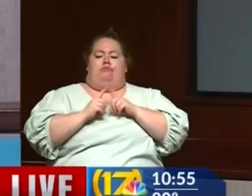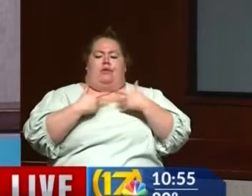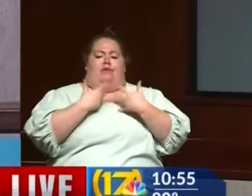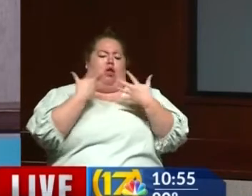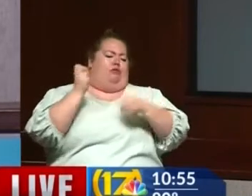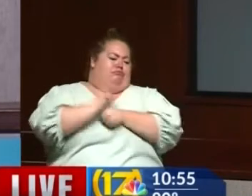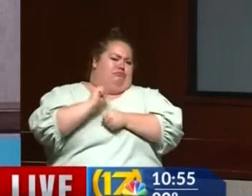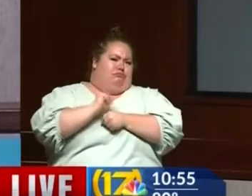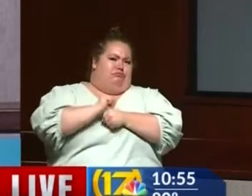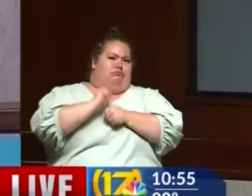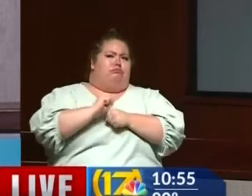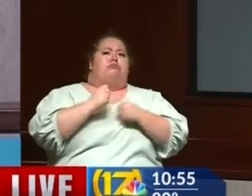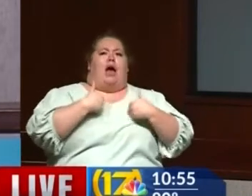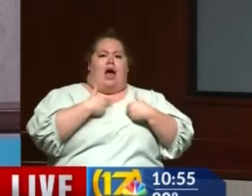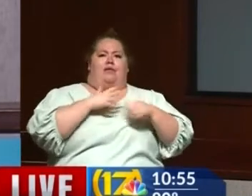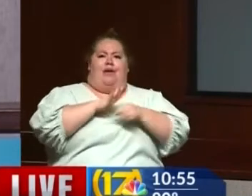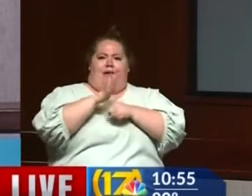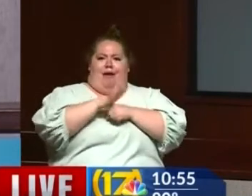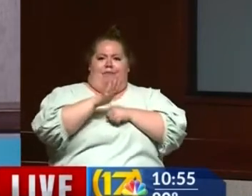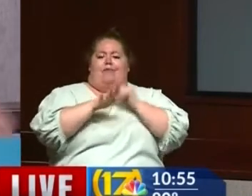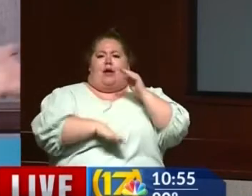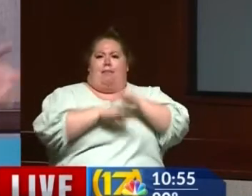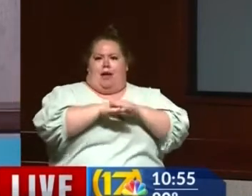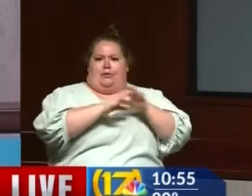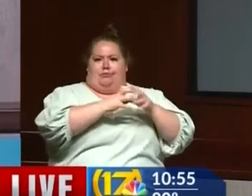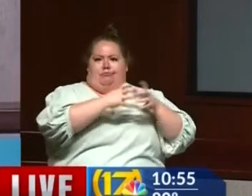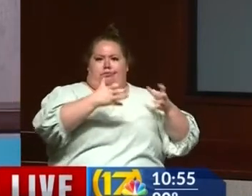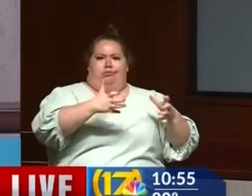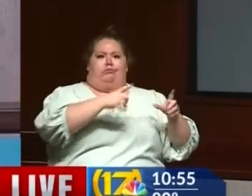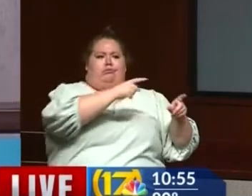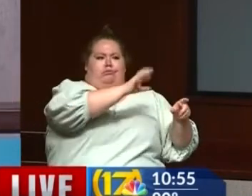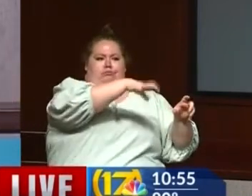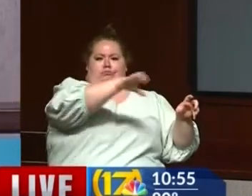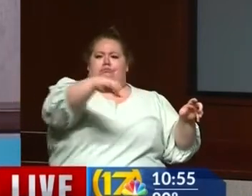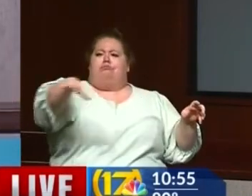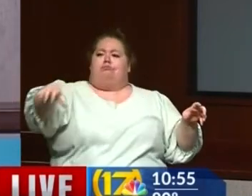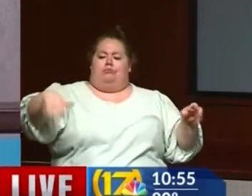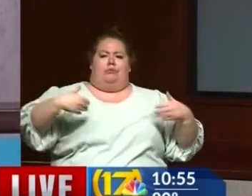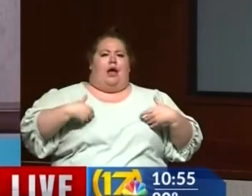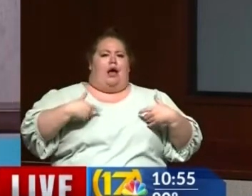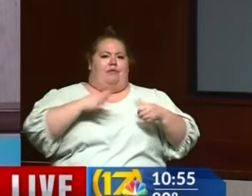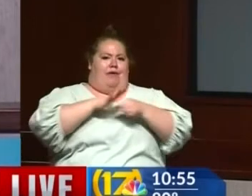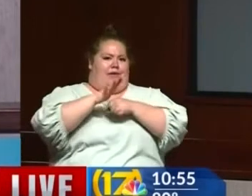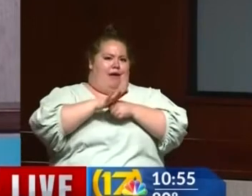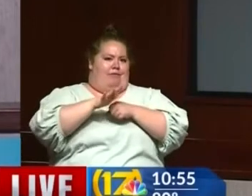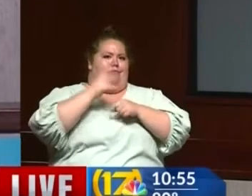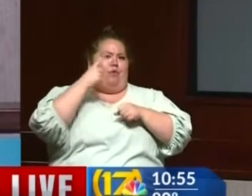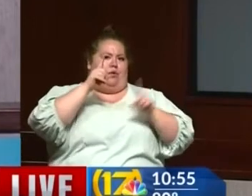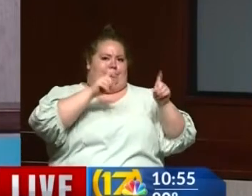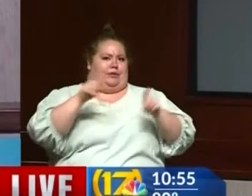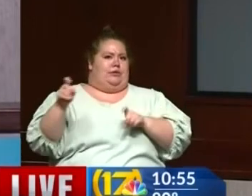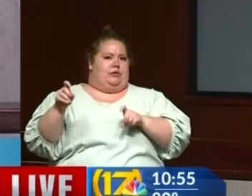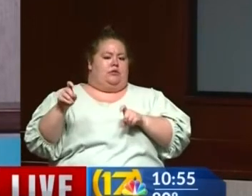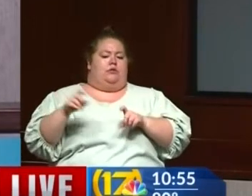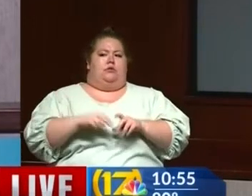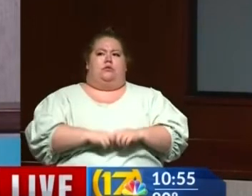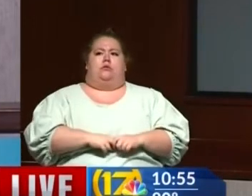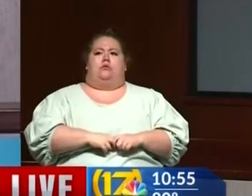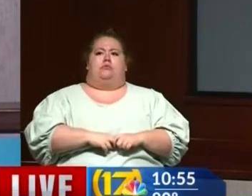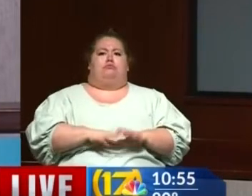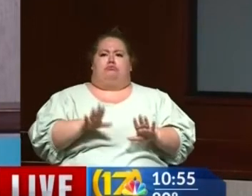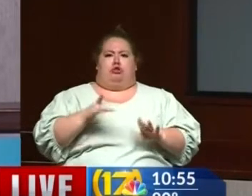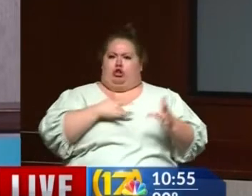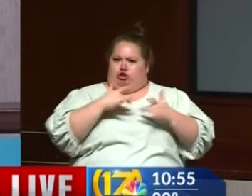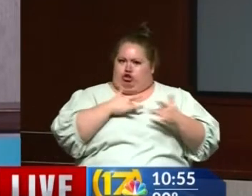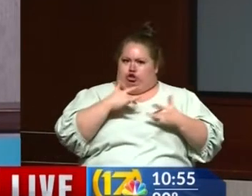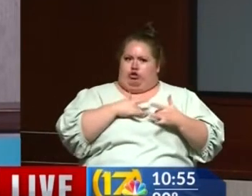that we had the capacity to respond to increased testing back when those numbers were so high. So the concern is not the capacity.